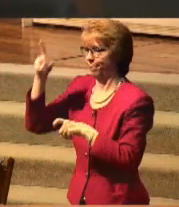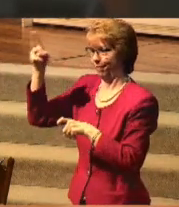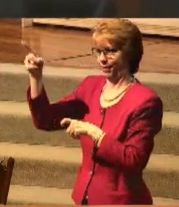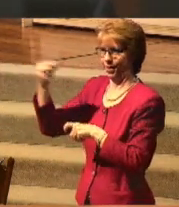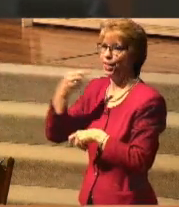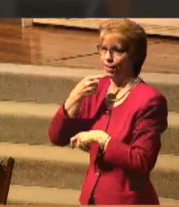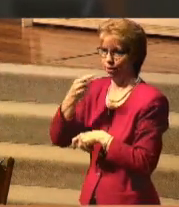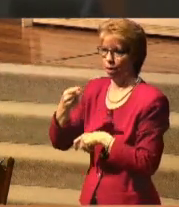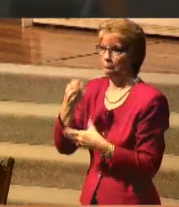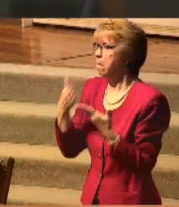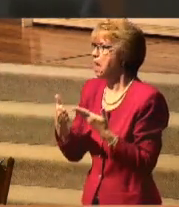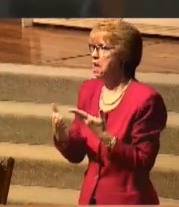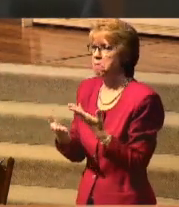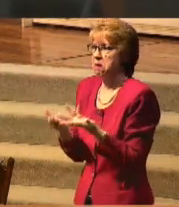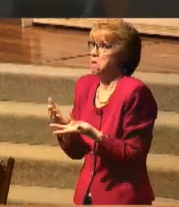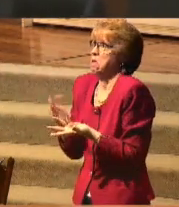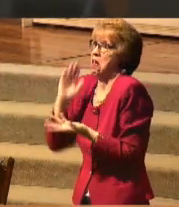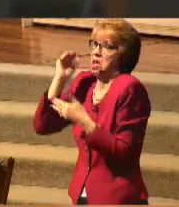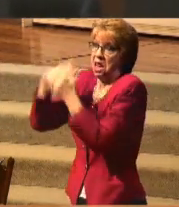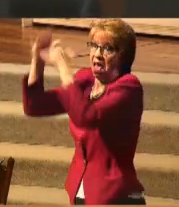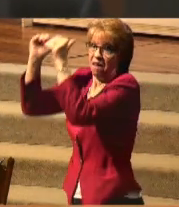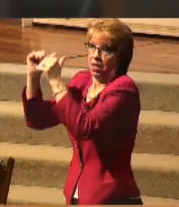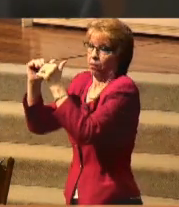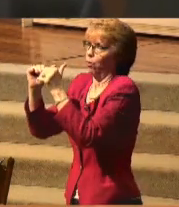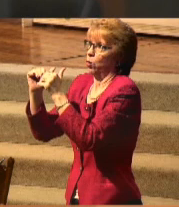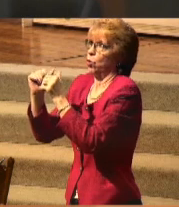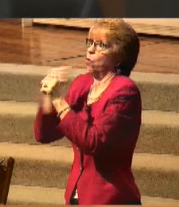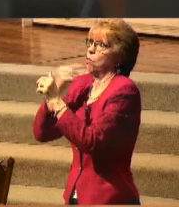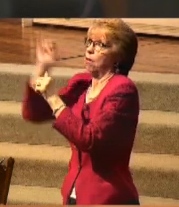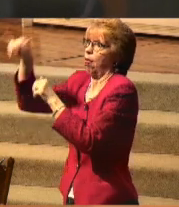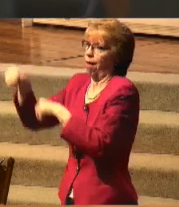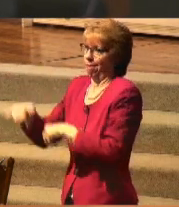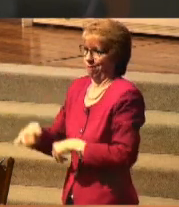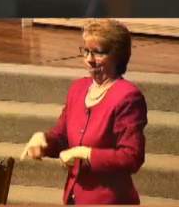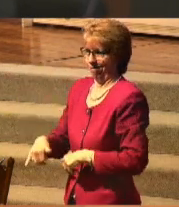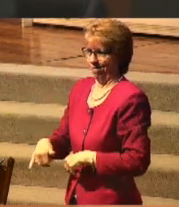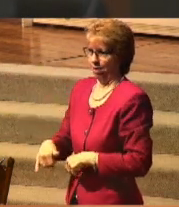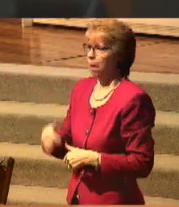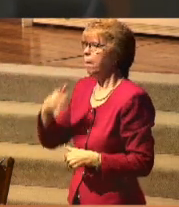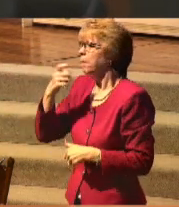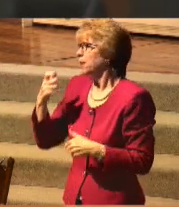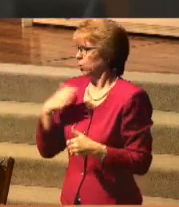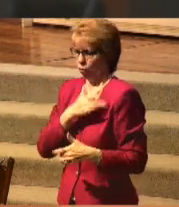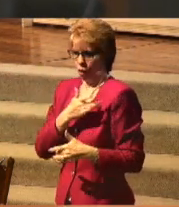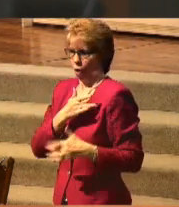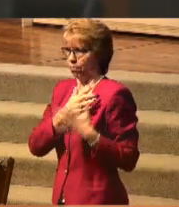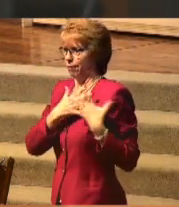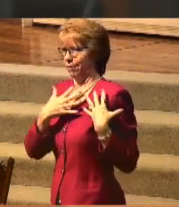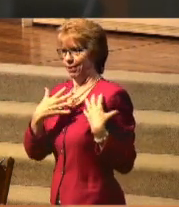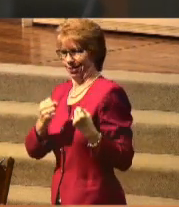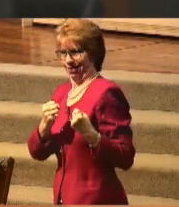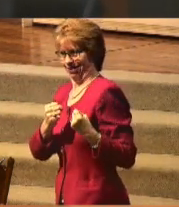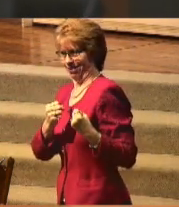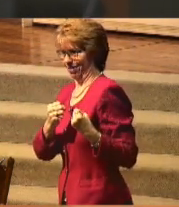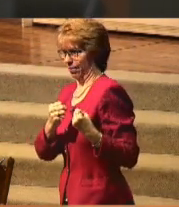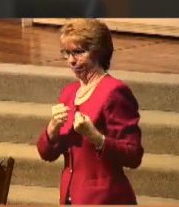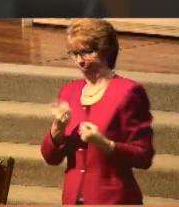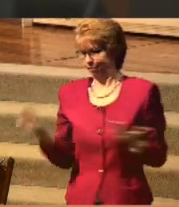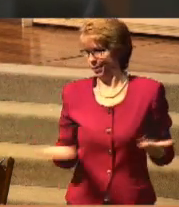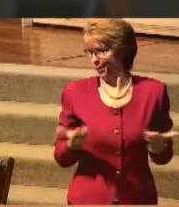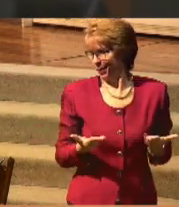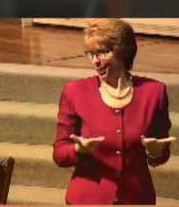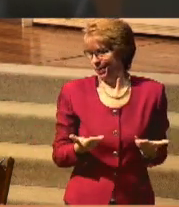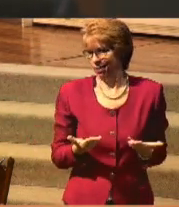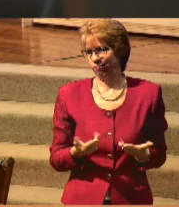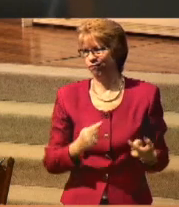even bring up to the Lord because it'll be healed. But down here we have hurt. If you